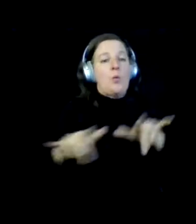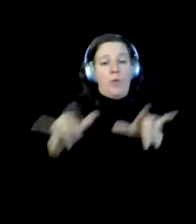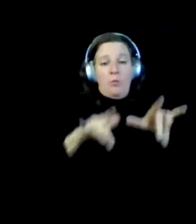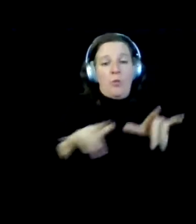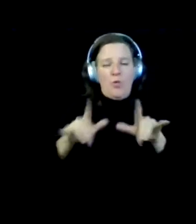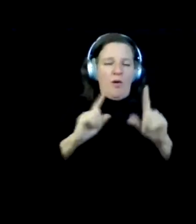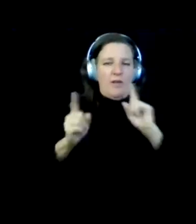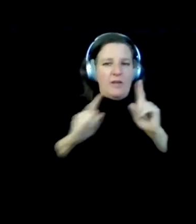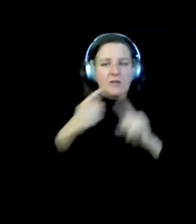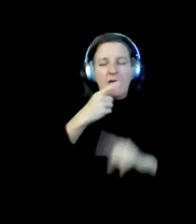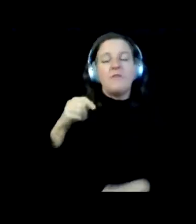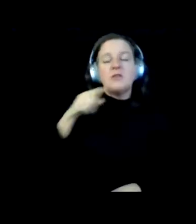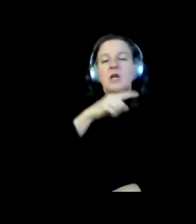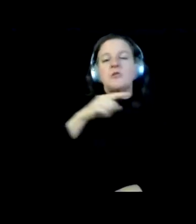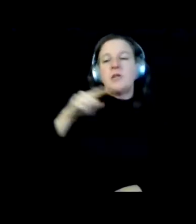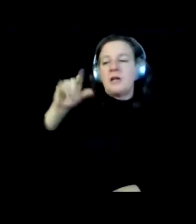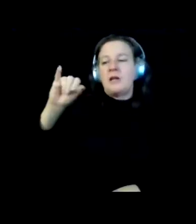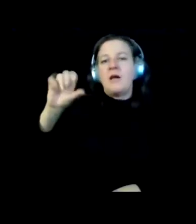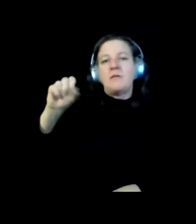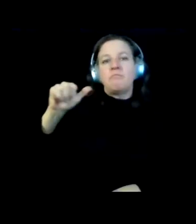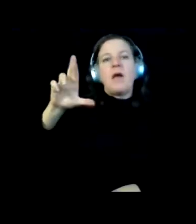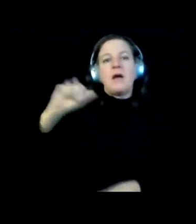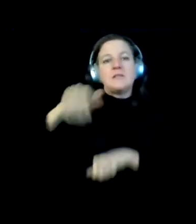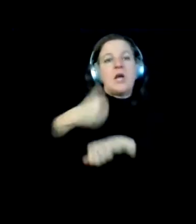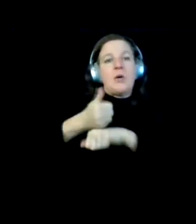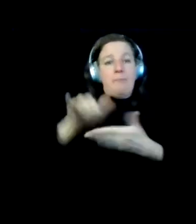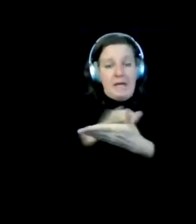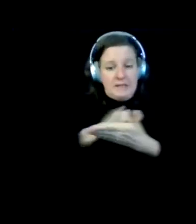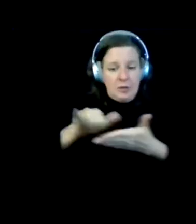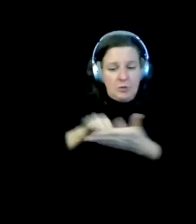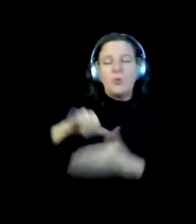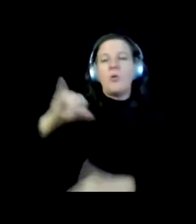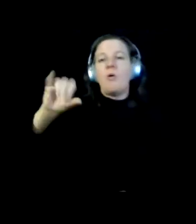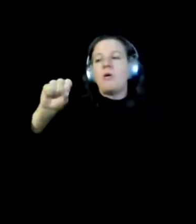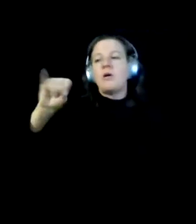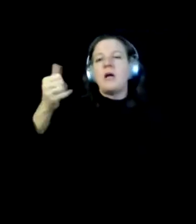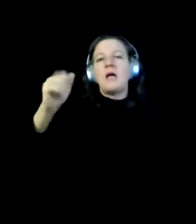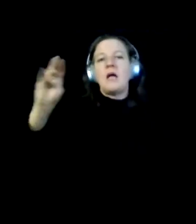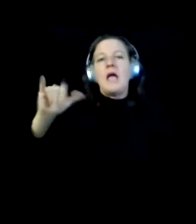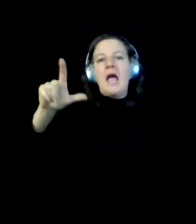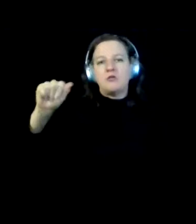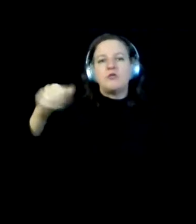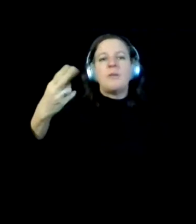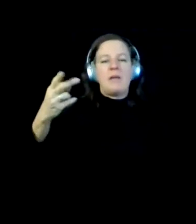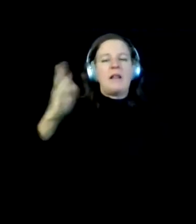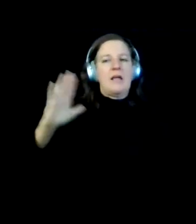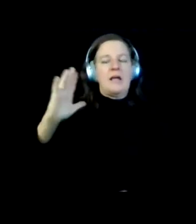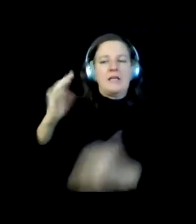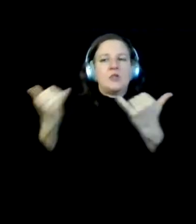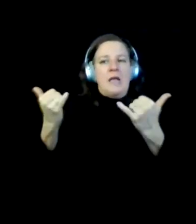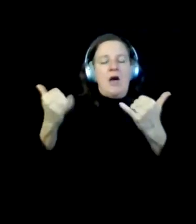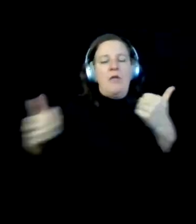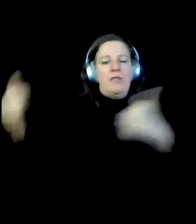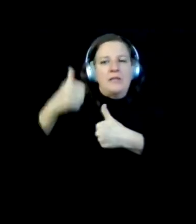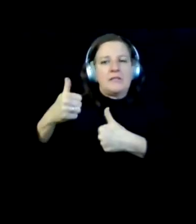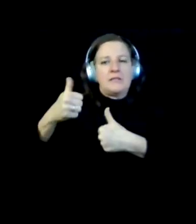now the Manilow Senior Curator at MCA Chicago. We are, however, providing live